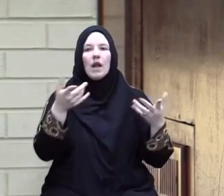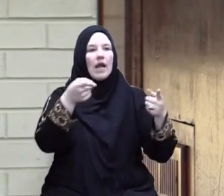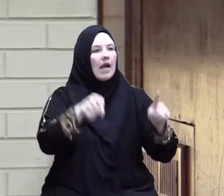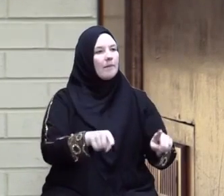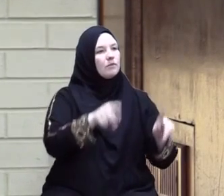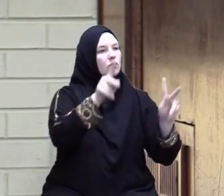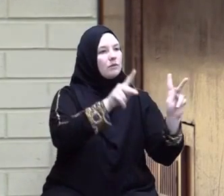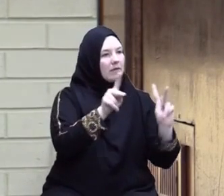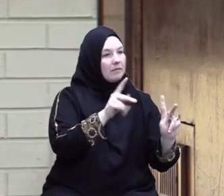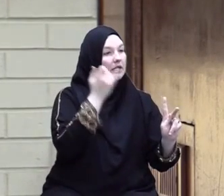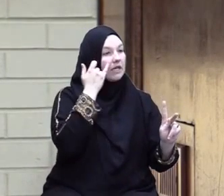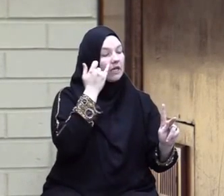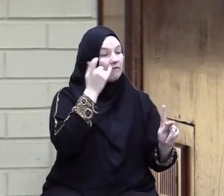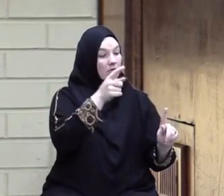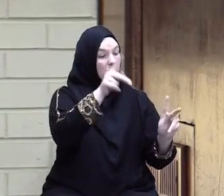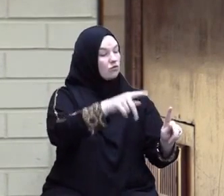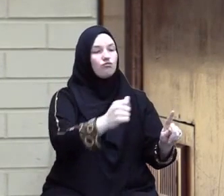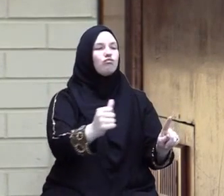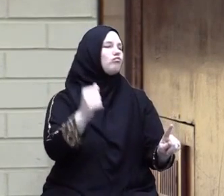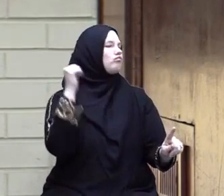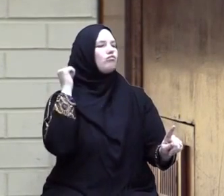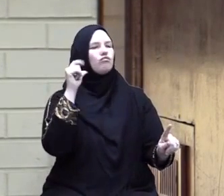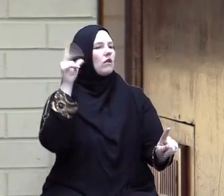them? When they reject,